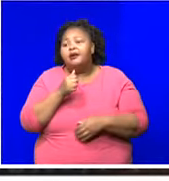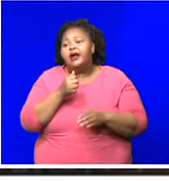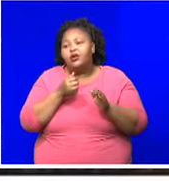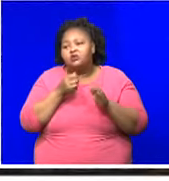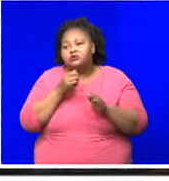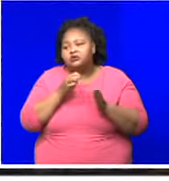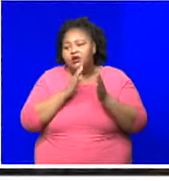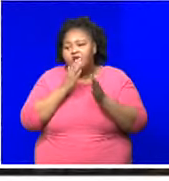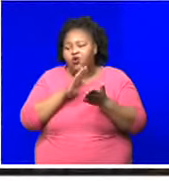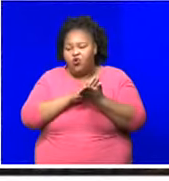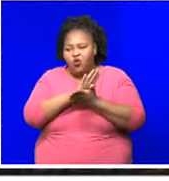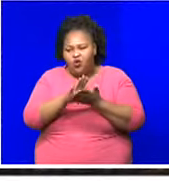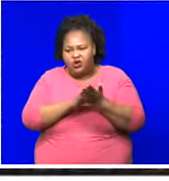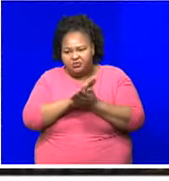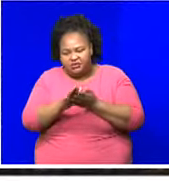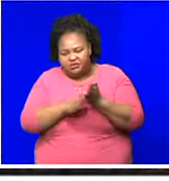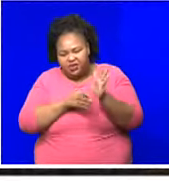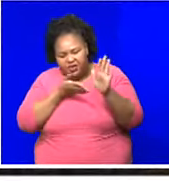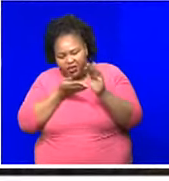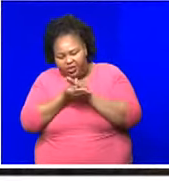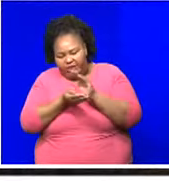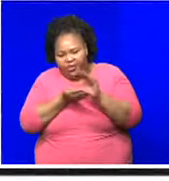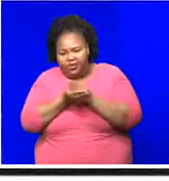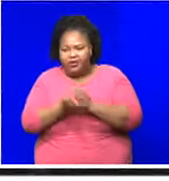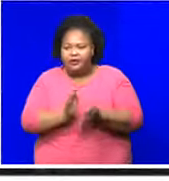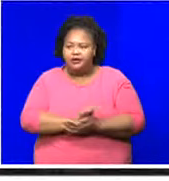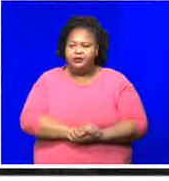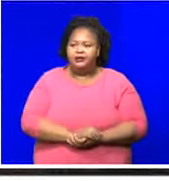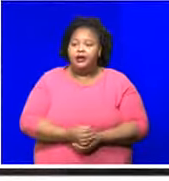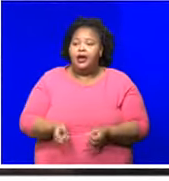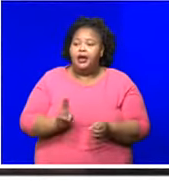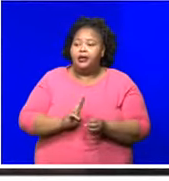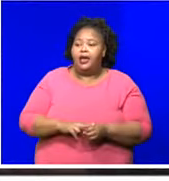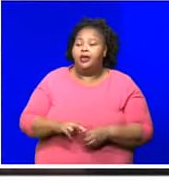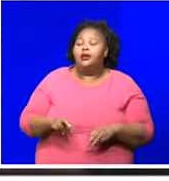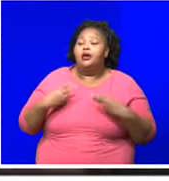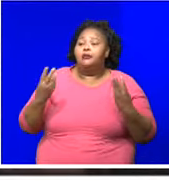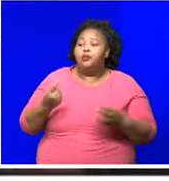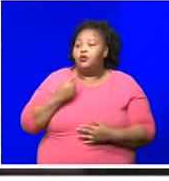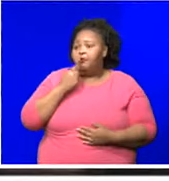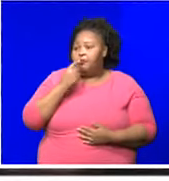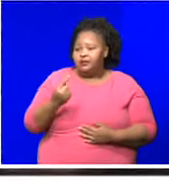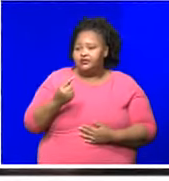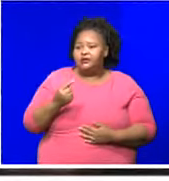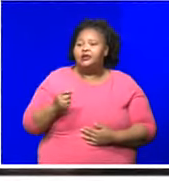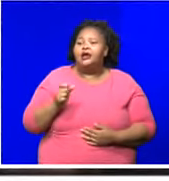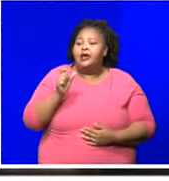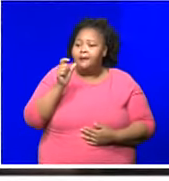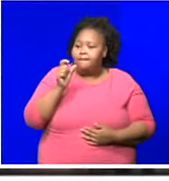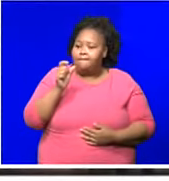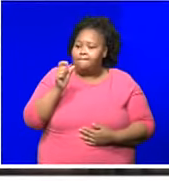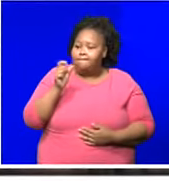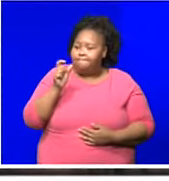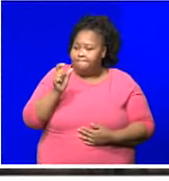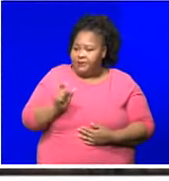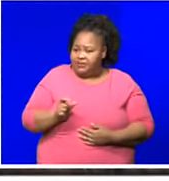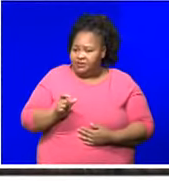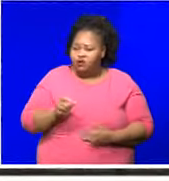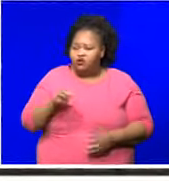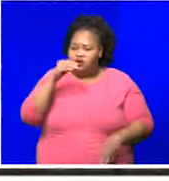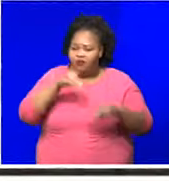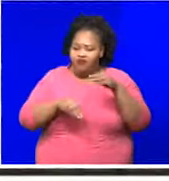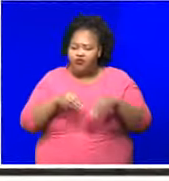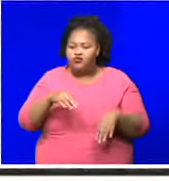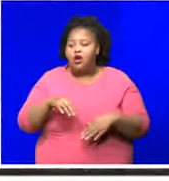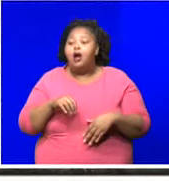that voters reside where they vote and be non-residents in those areas. The civic and voter education continues in various